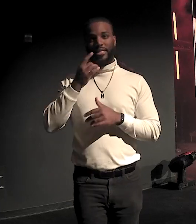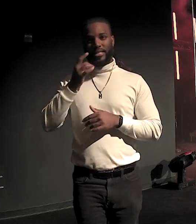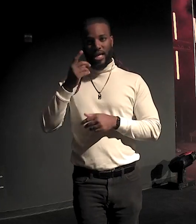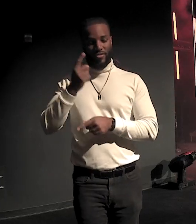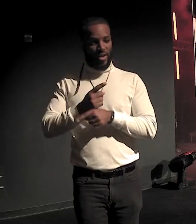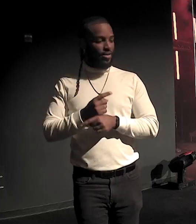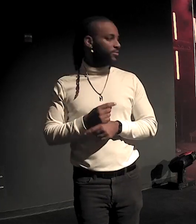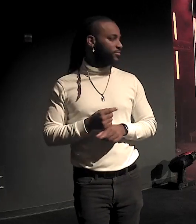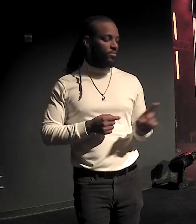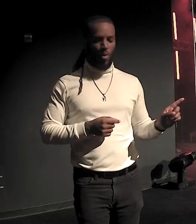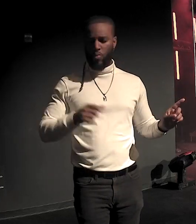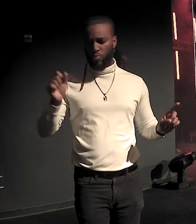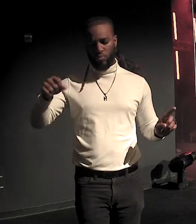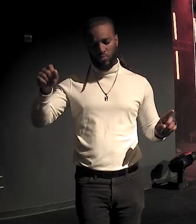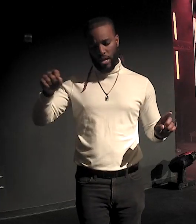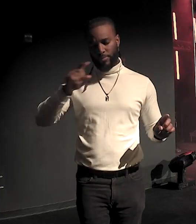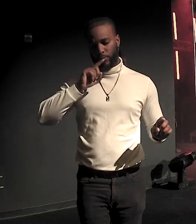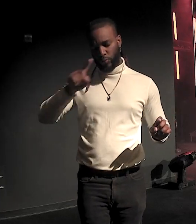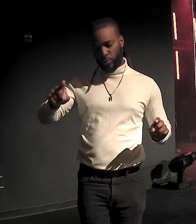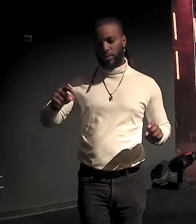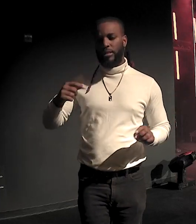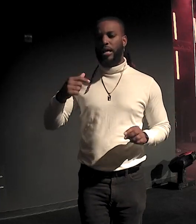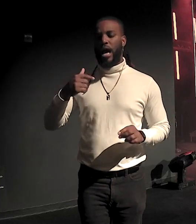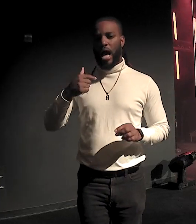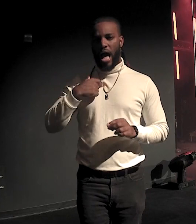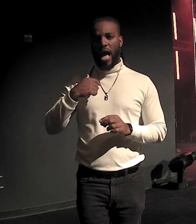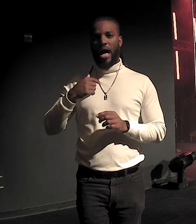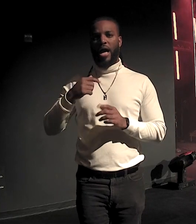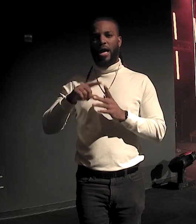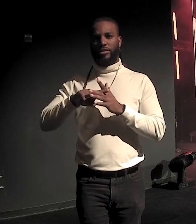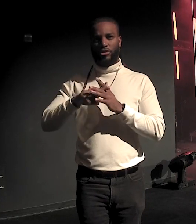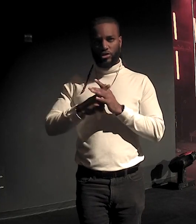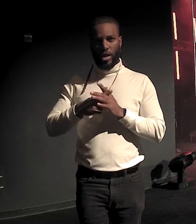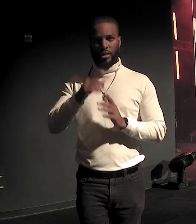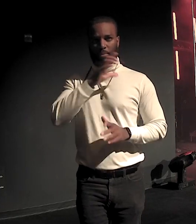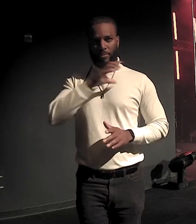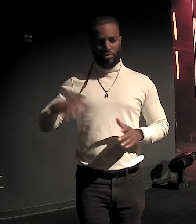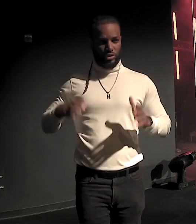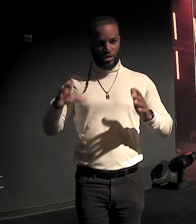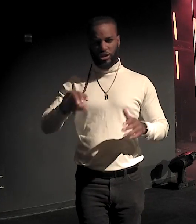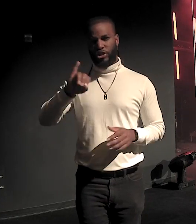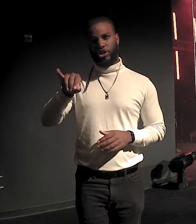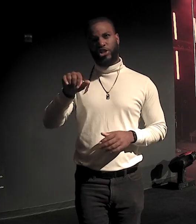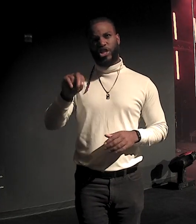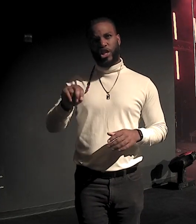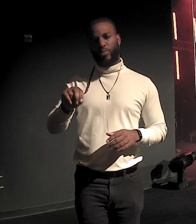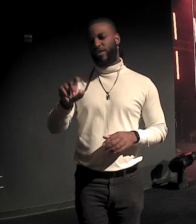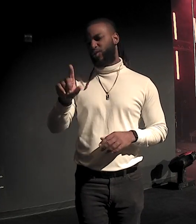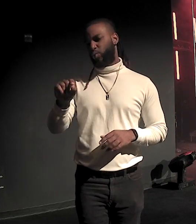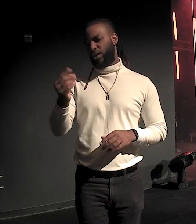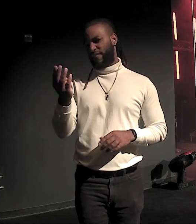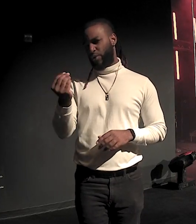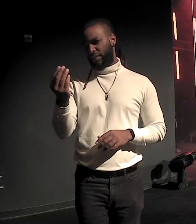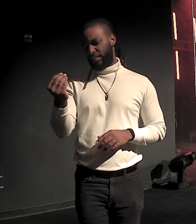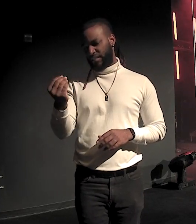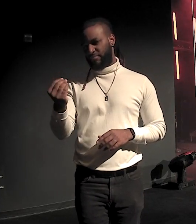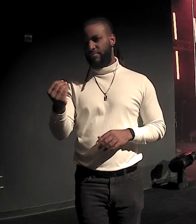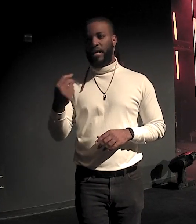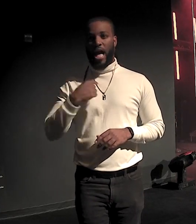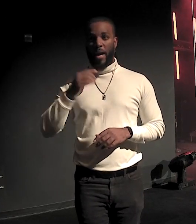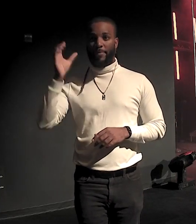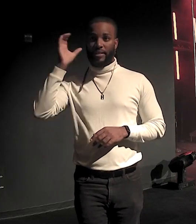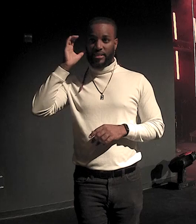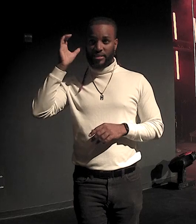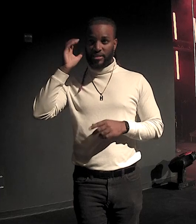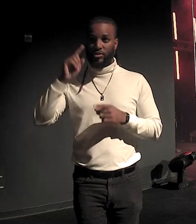right? Absolutely. I gave my life to Christ in January of 2014, and I've been